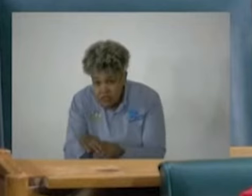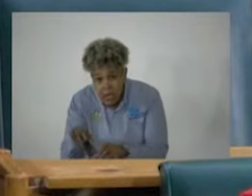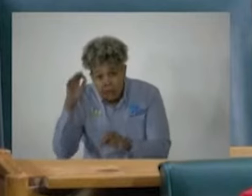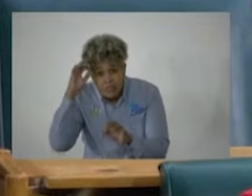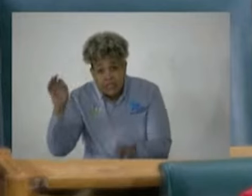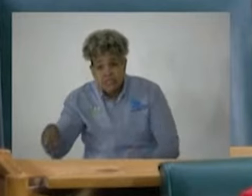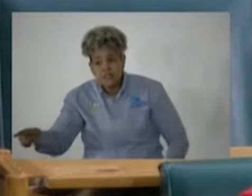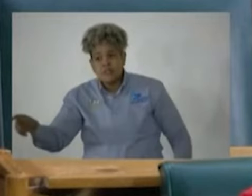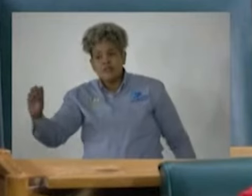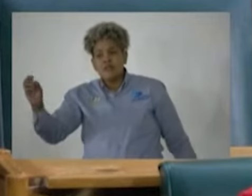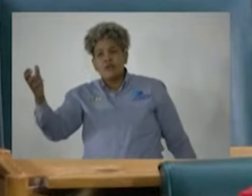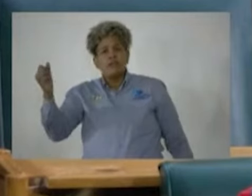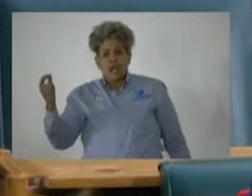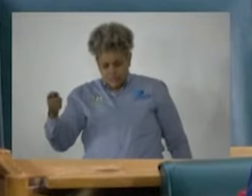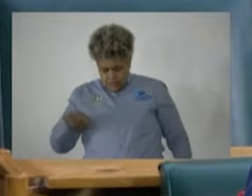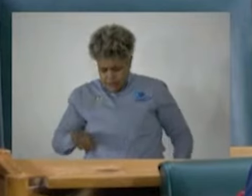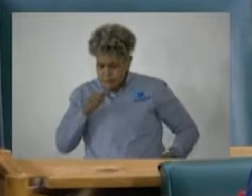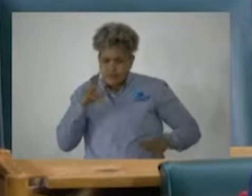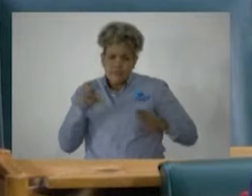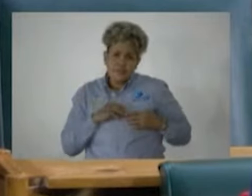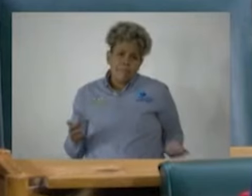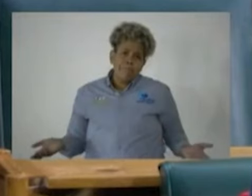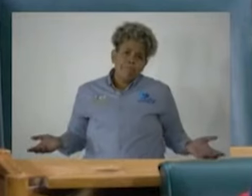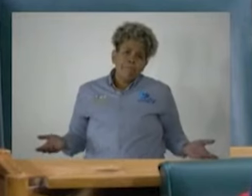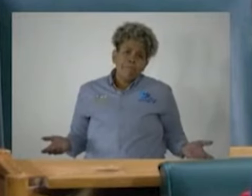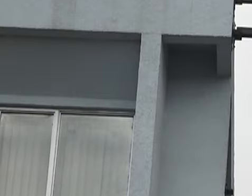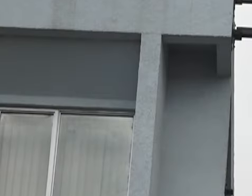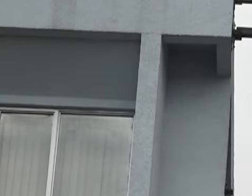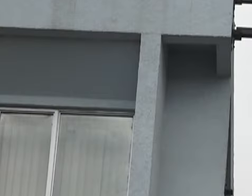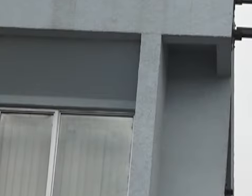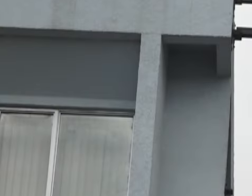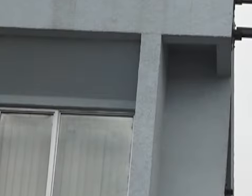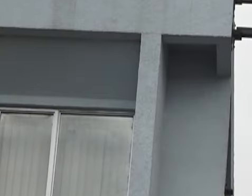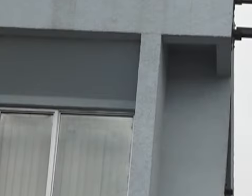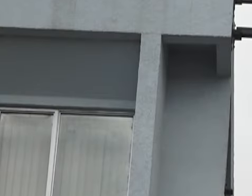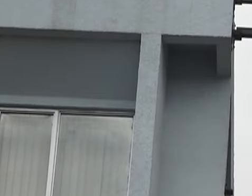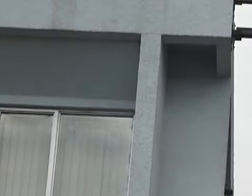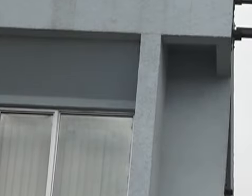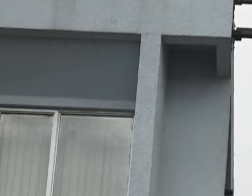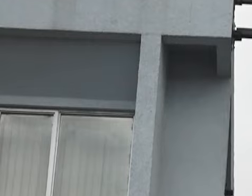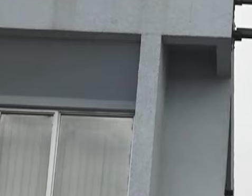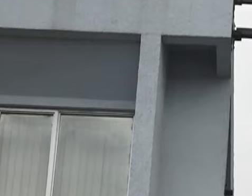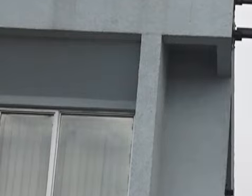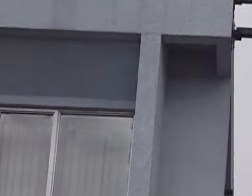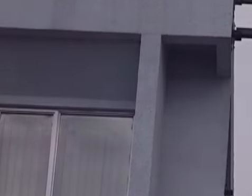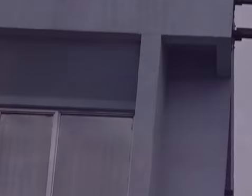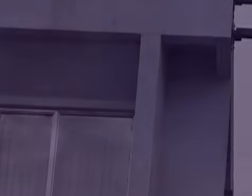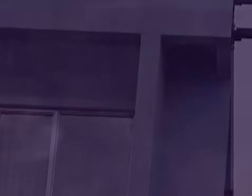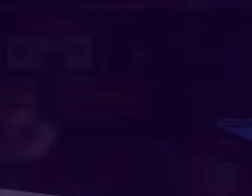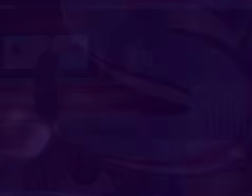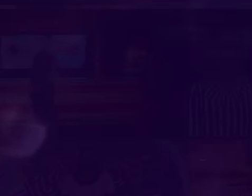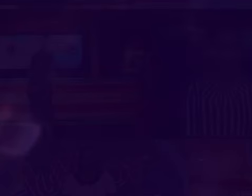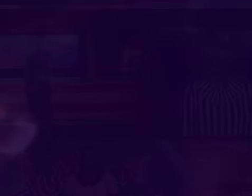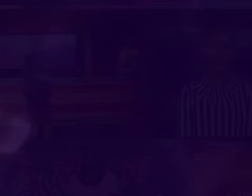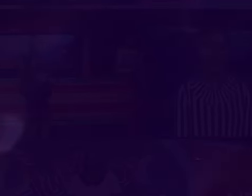further aid customers in getting their lives back to normal. Shamela Pullen, TVJ News.